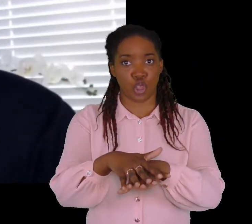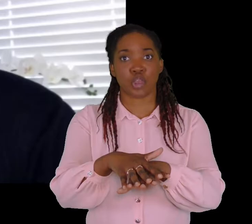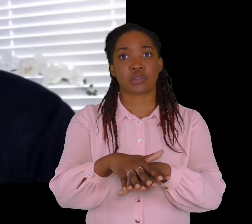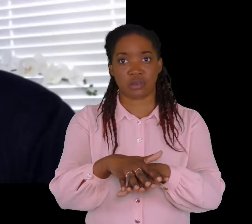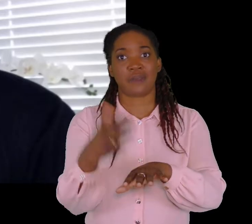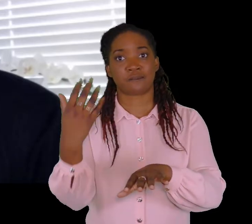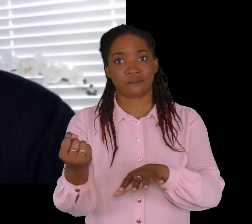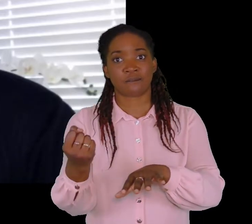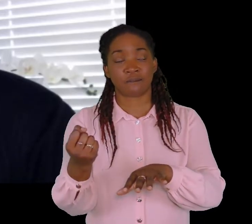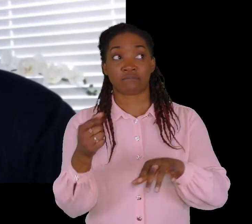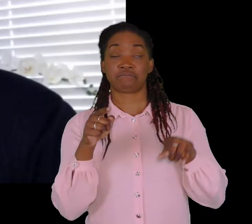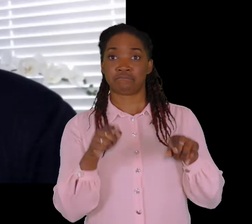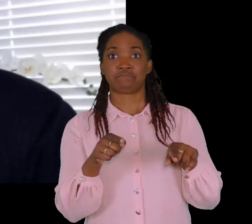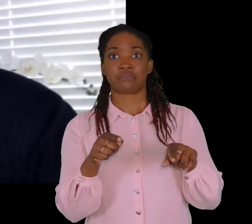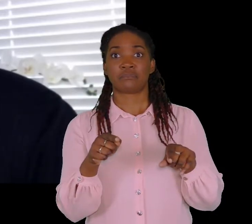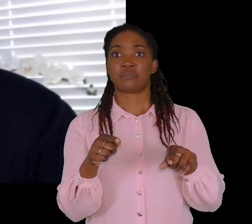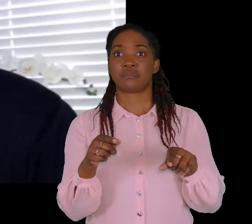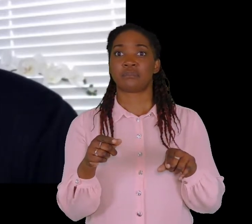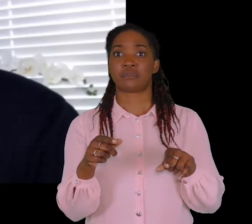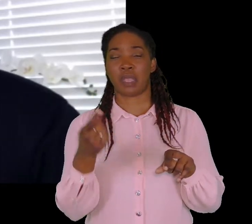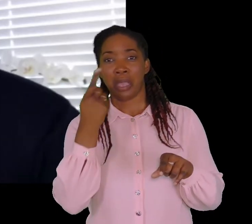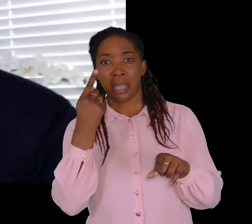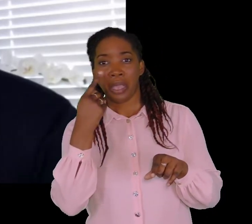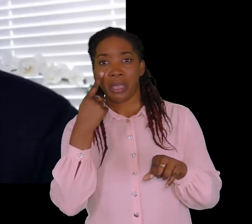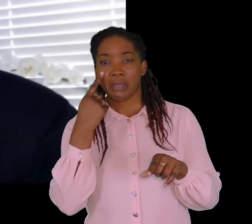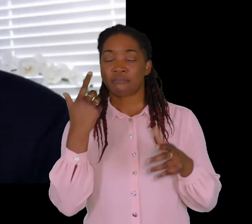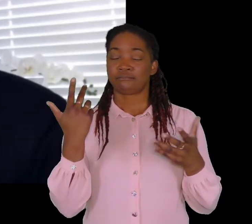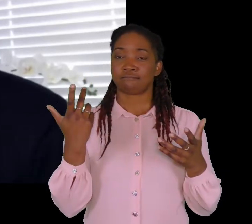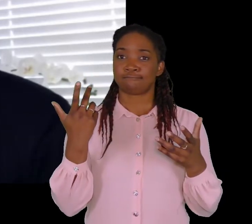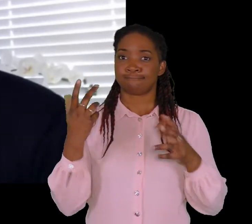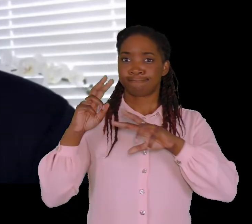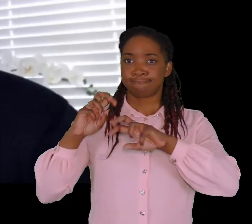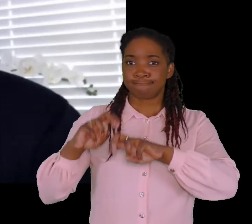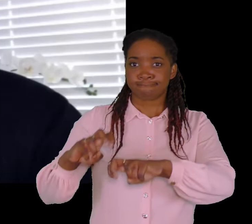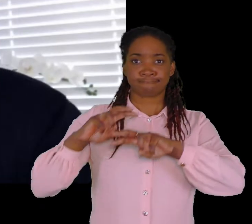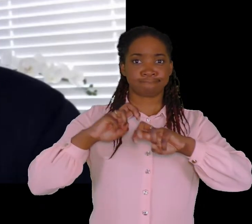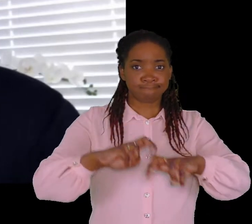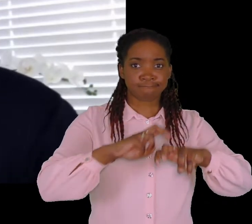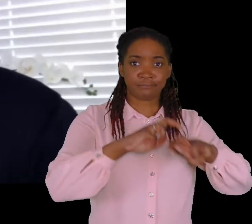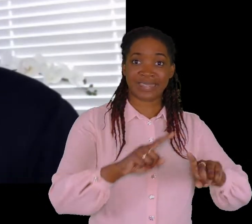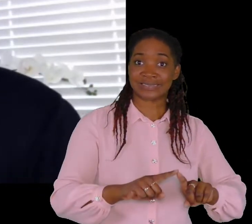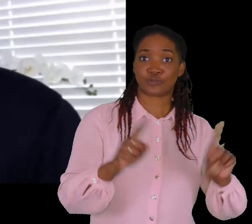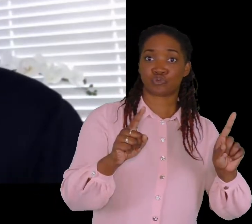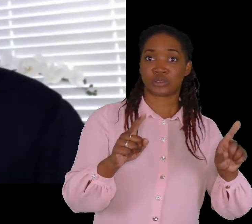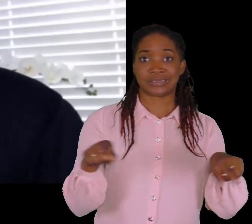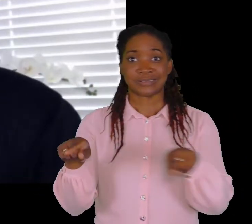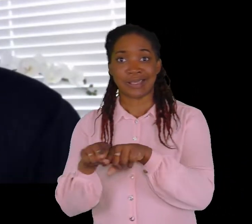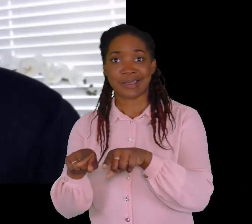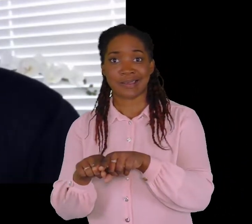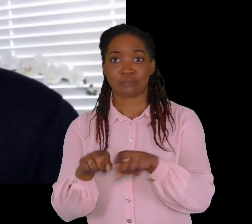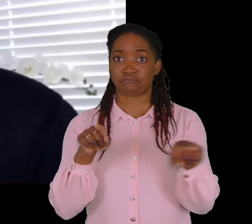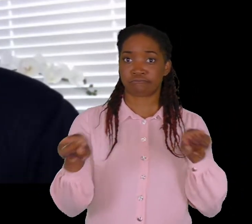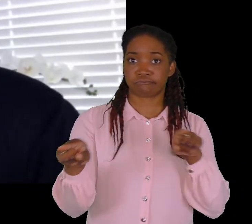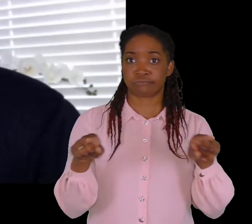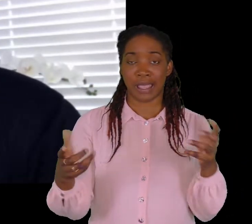and looking at the differences, but also the similarities of how we were staged,